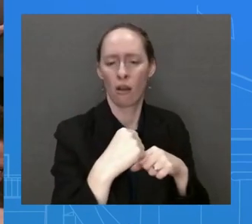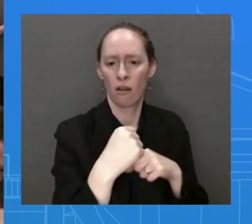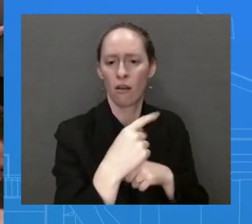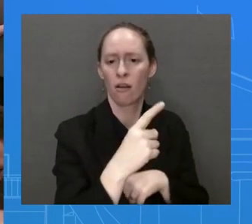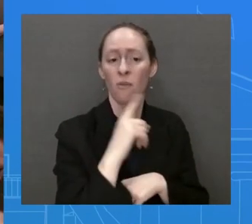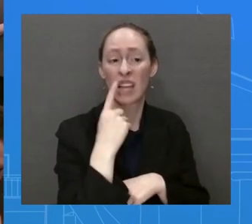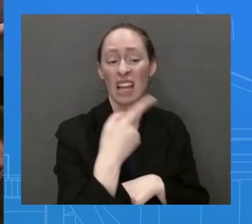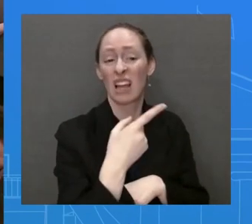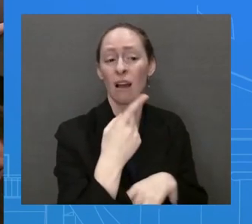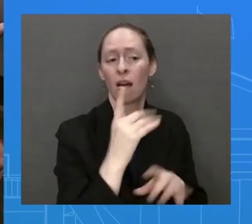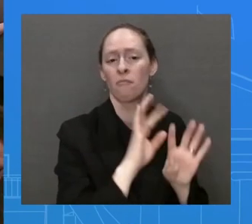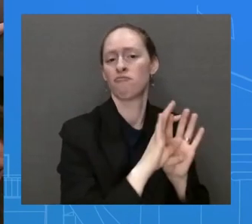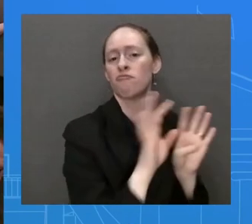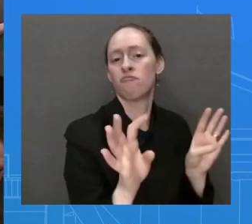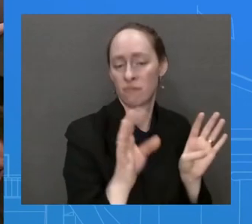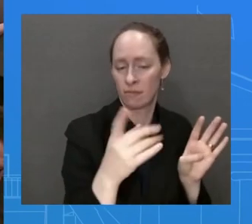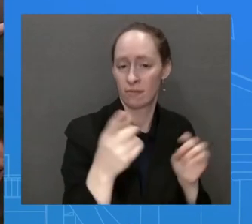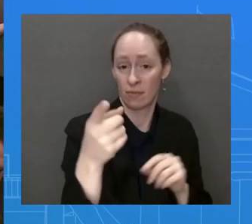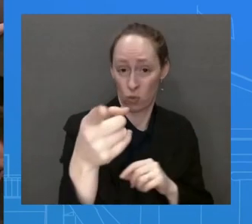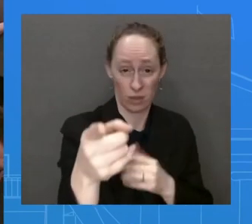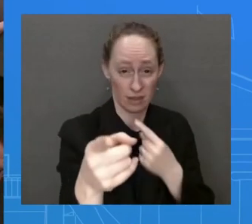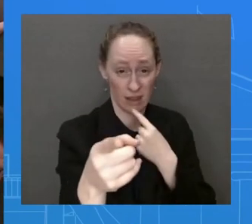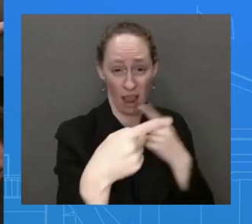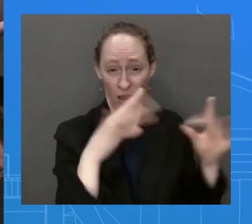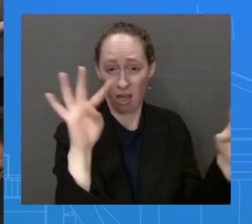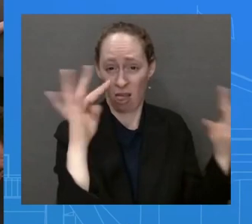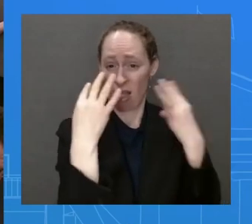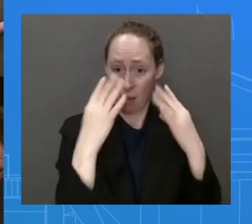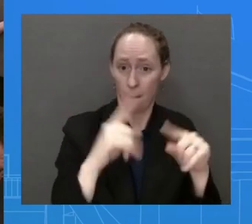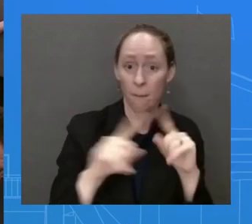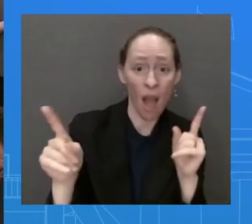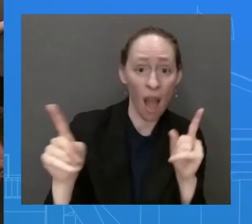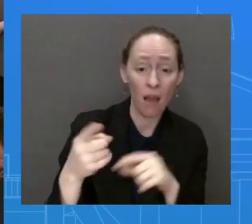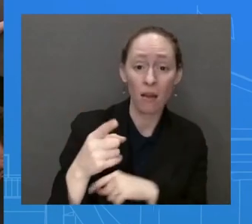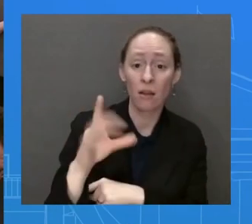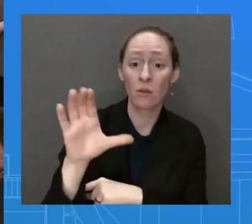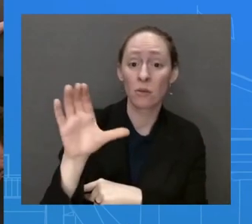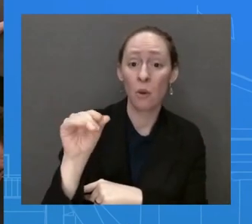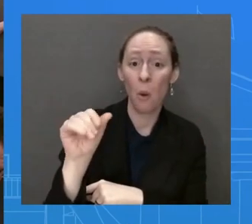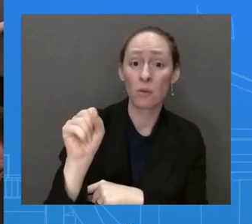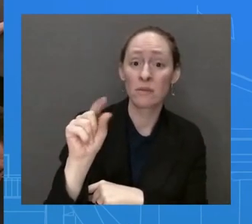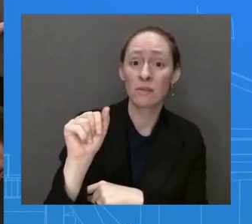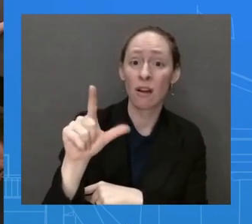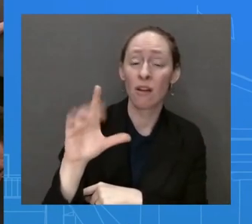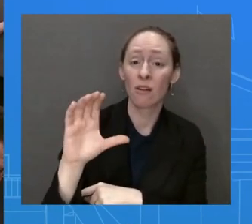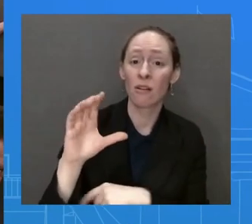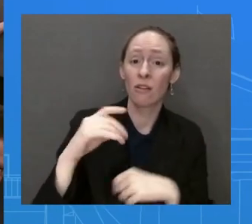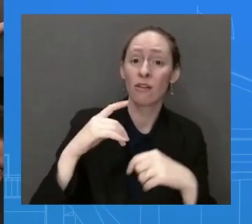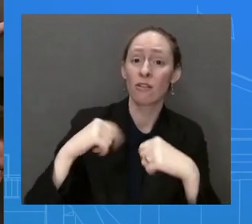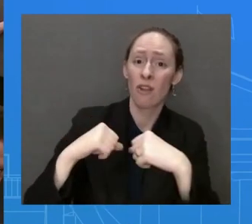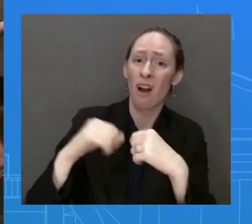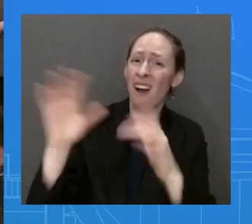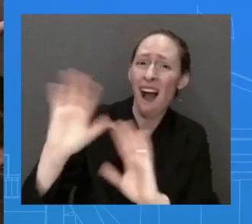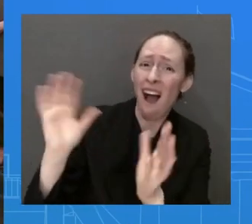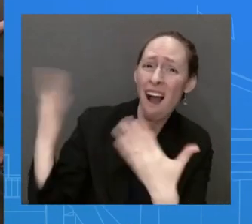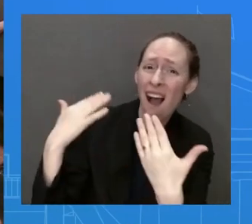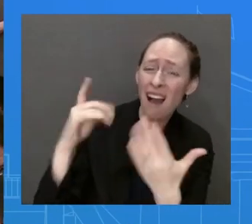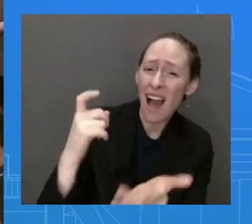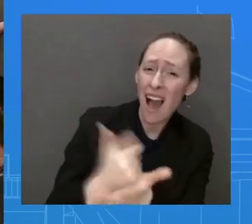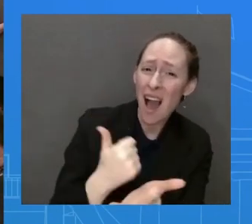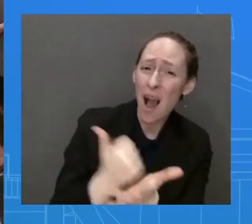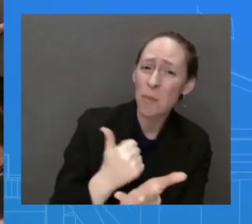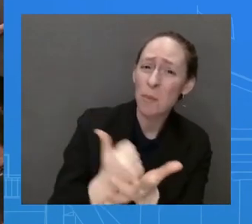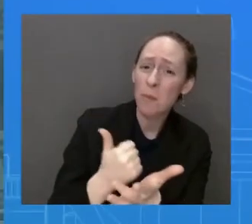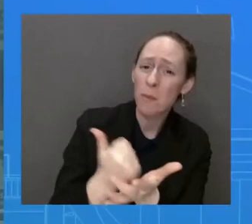discuss your understanding of the situation in Florida and how that understanding has developed in the last several